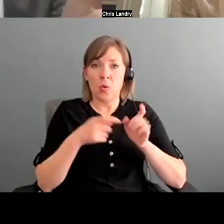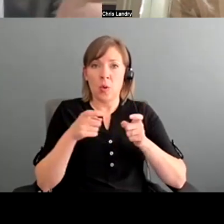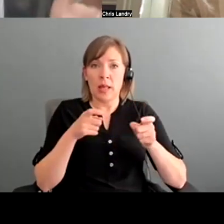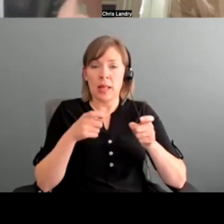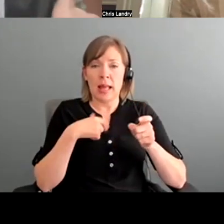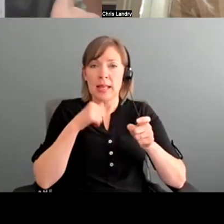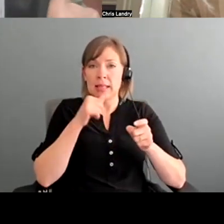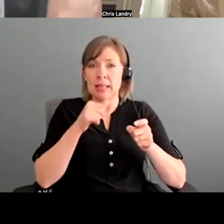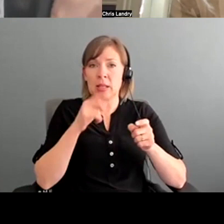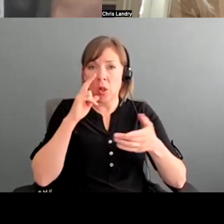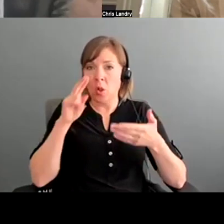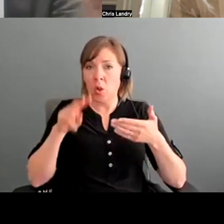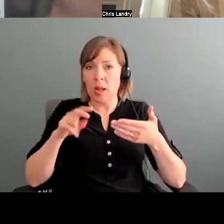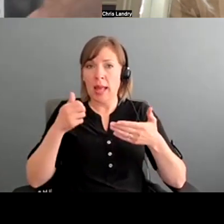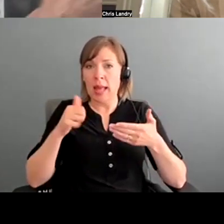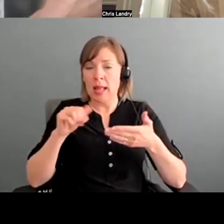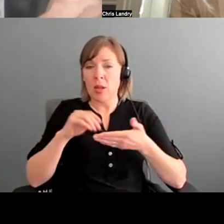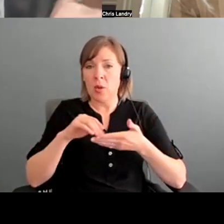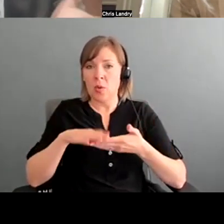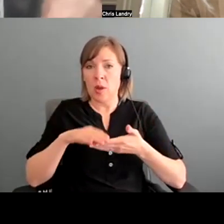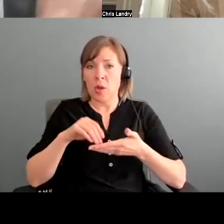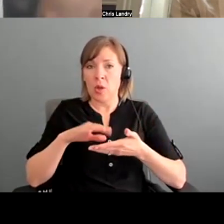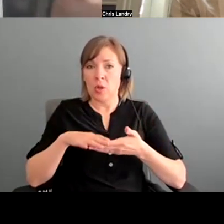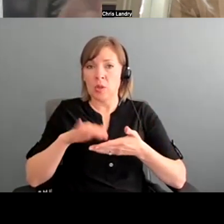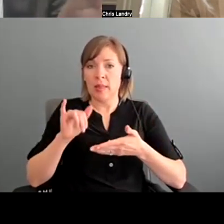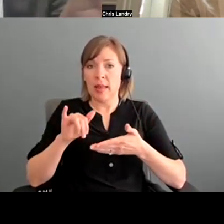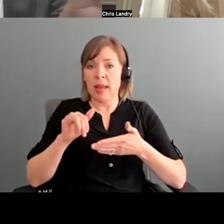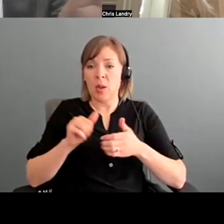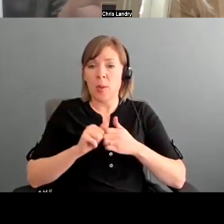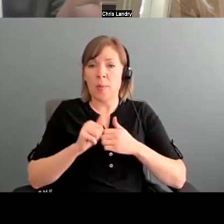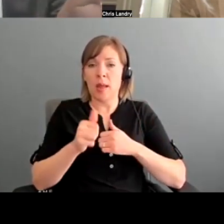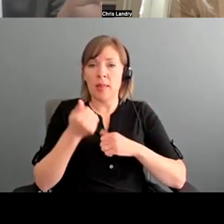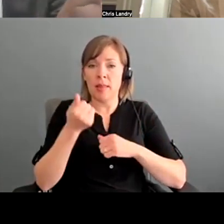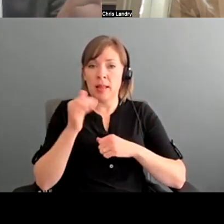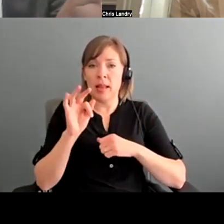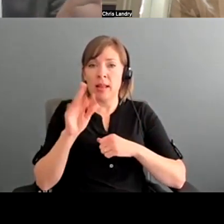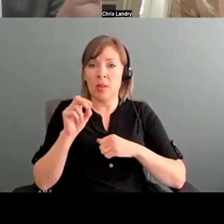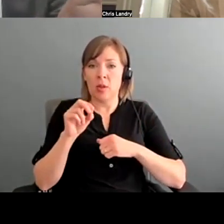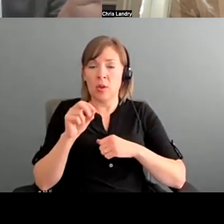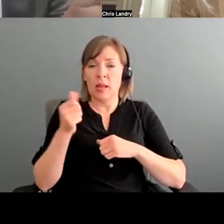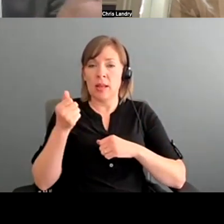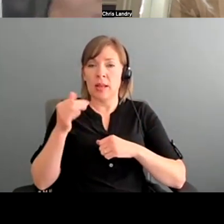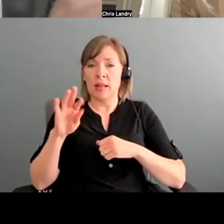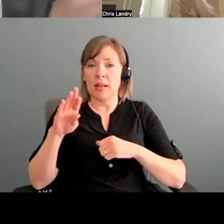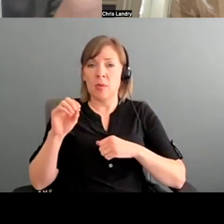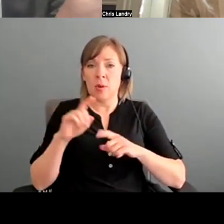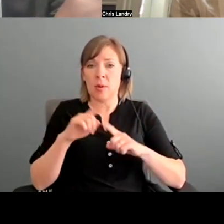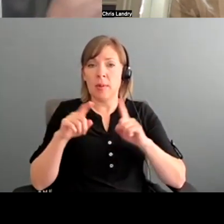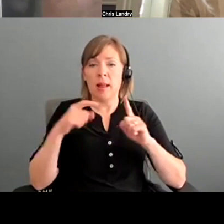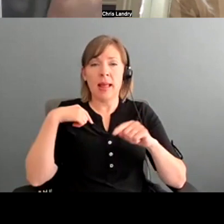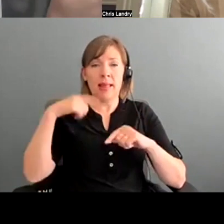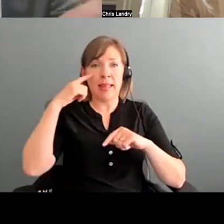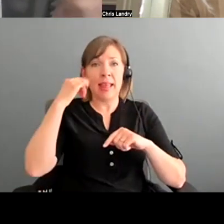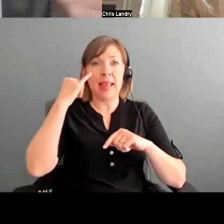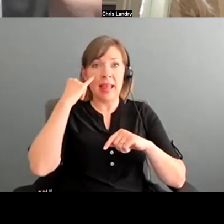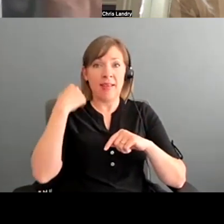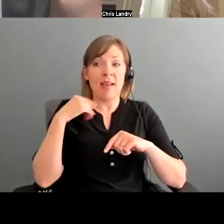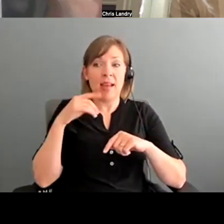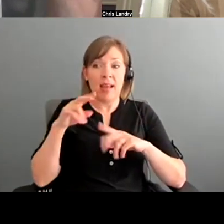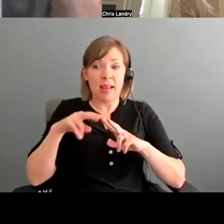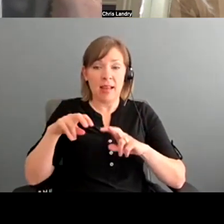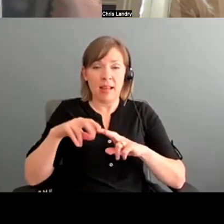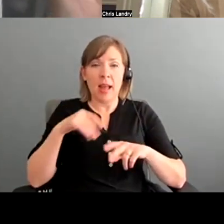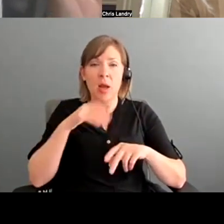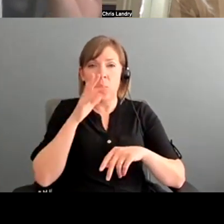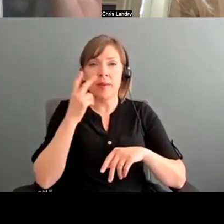at any records that went beyond the 1930s and 1940s. But I think that if I had, I probably would have